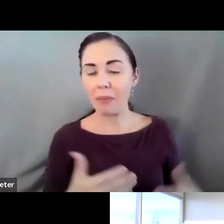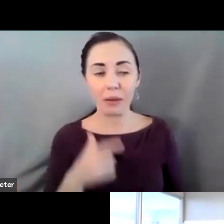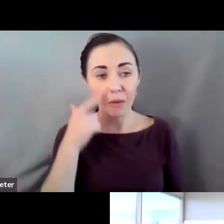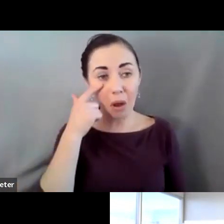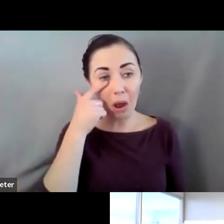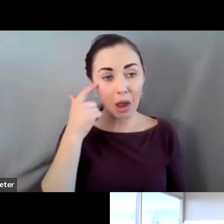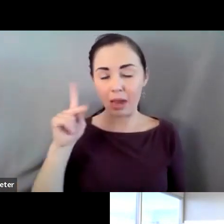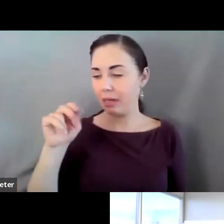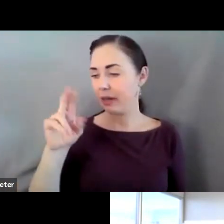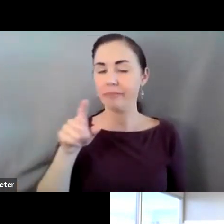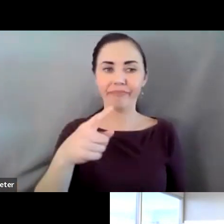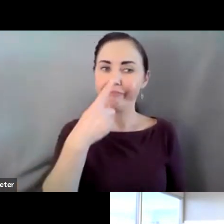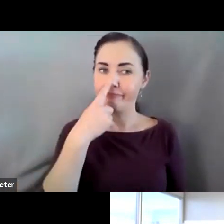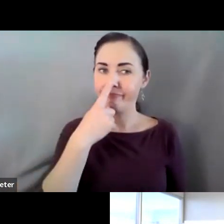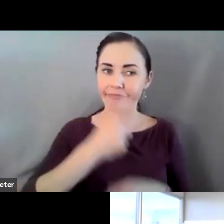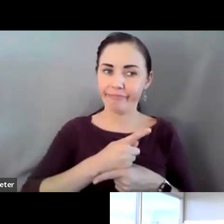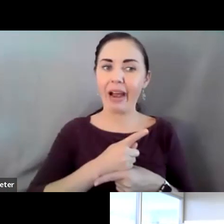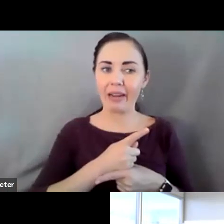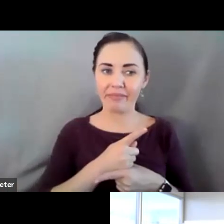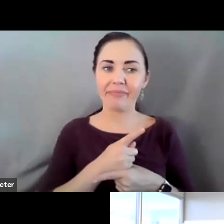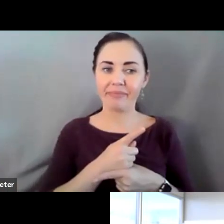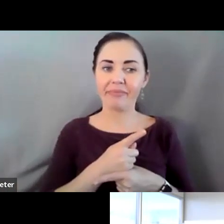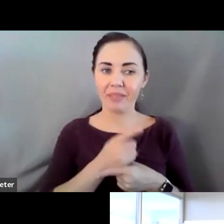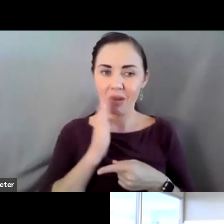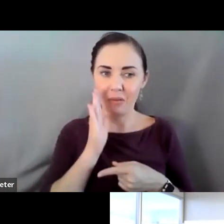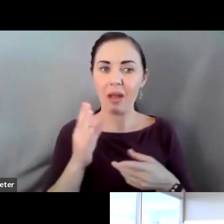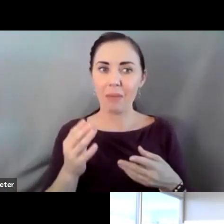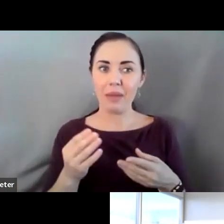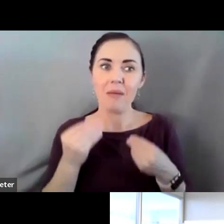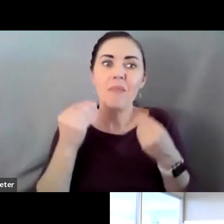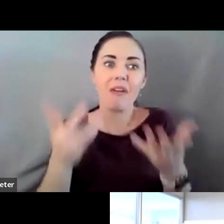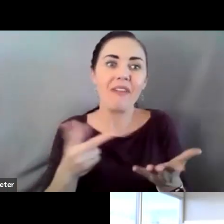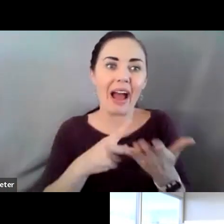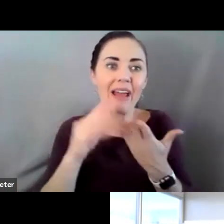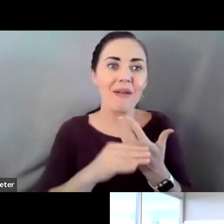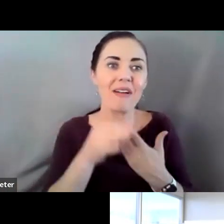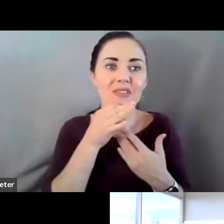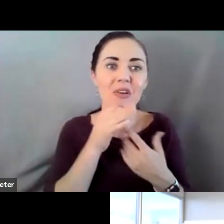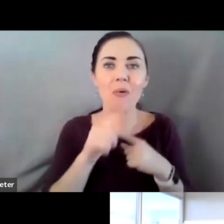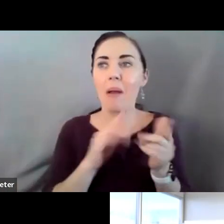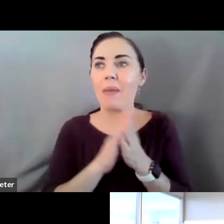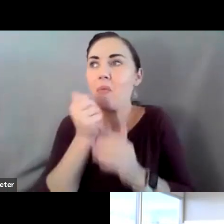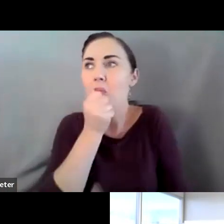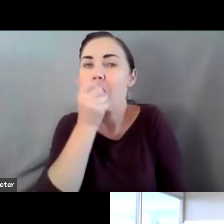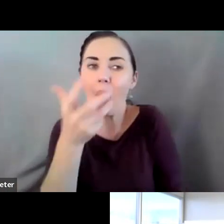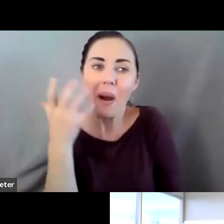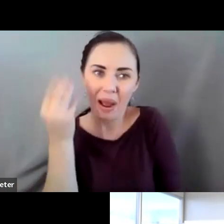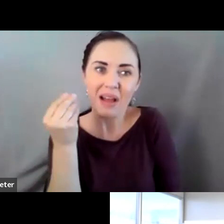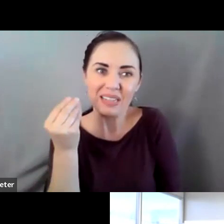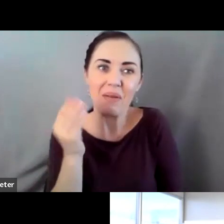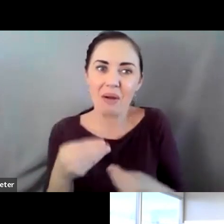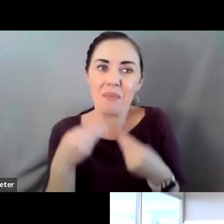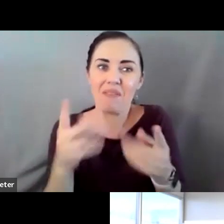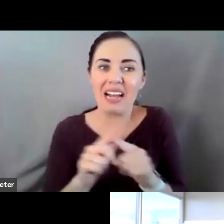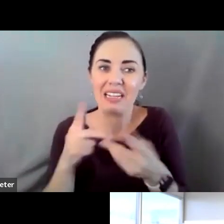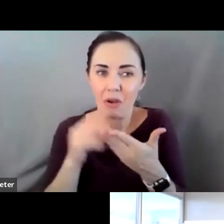Oh, you're totally right. We'll definitely be doing some programs coming soon as the weather gets a little bit warmer. So thank you so